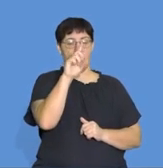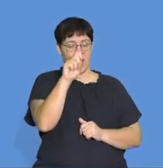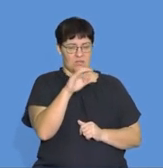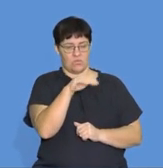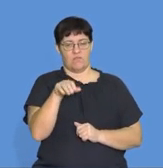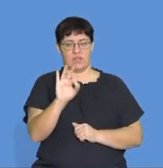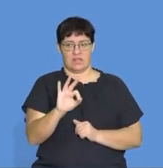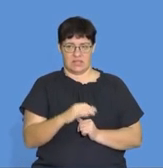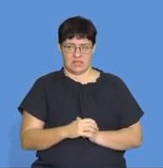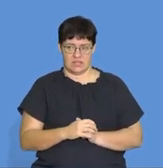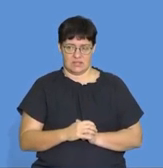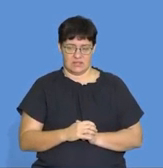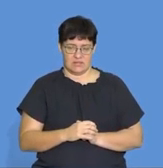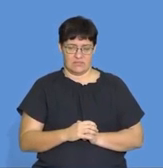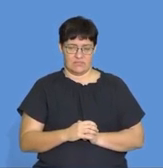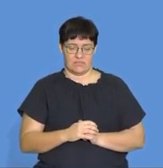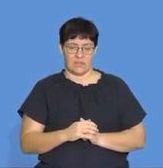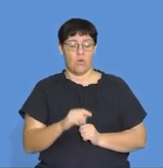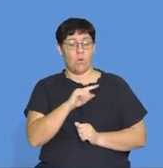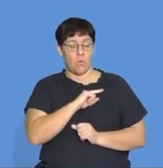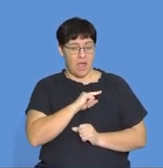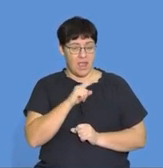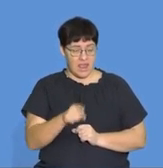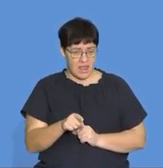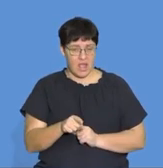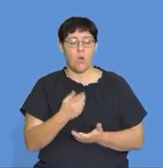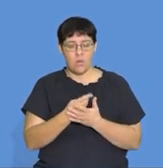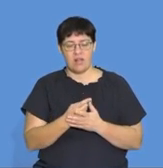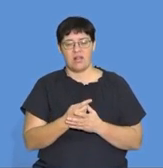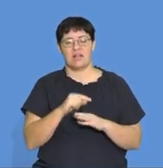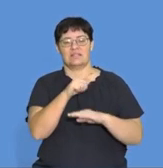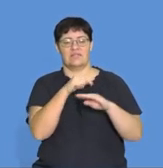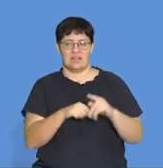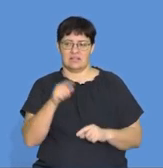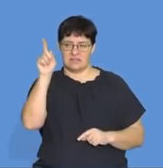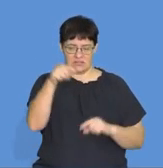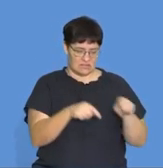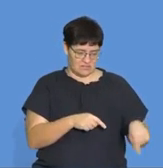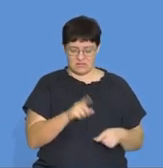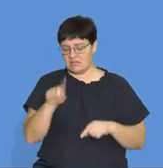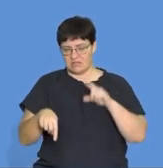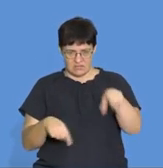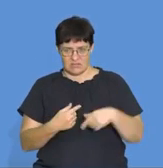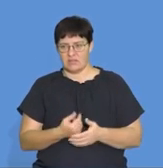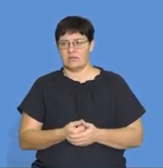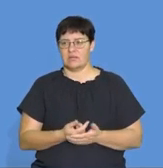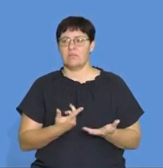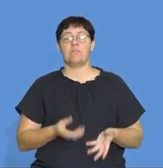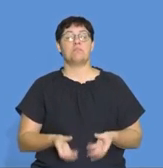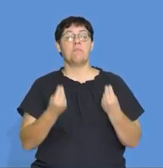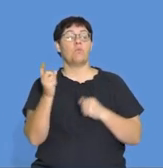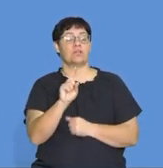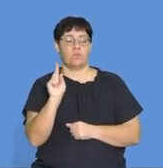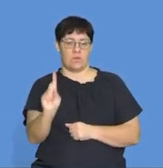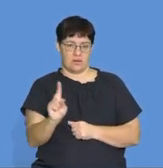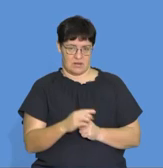3. Why? Because the 3 and the 3 will divide, the 4x and the 4x will divide, and this will give